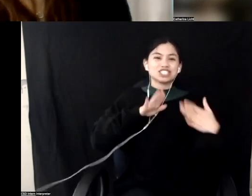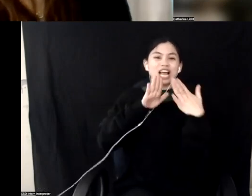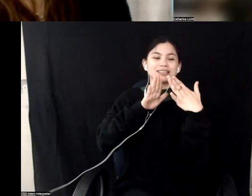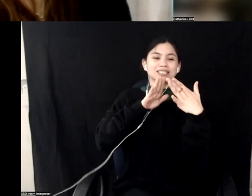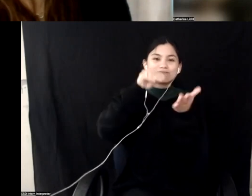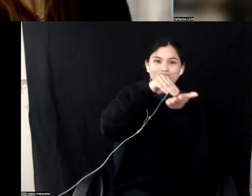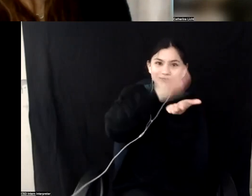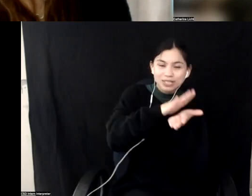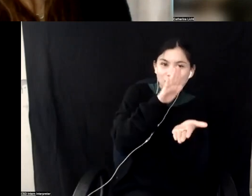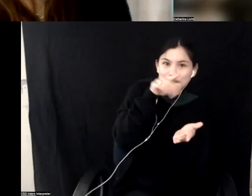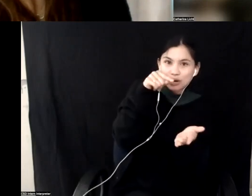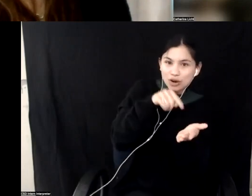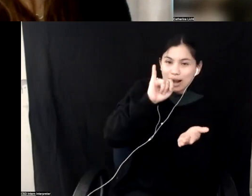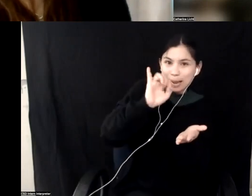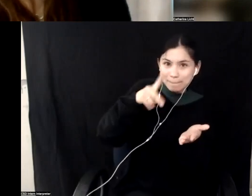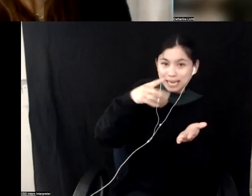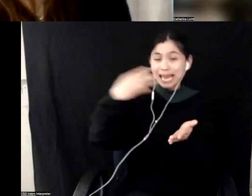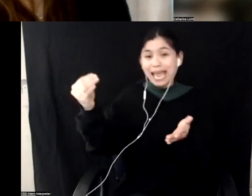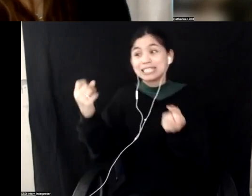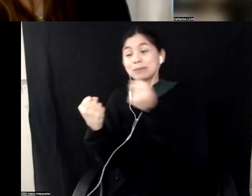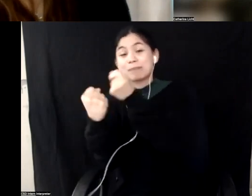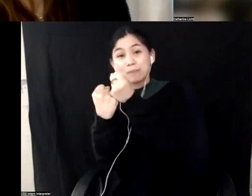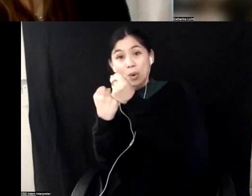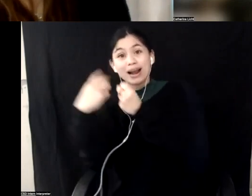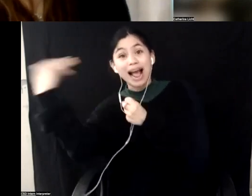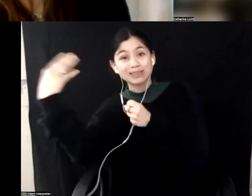and the support outside of school.